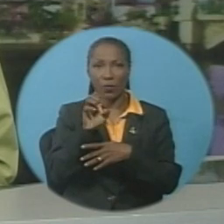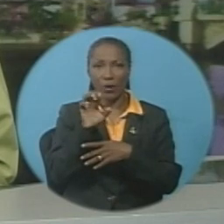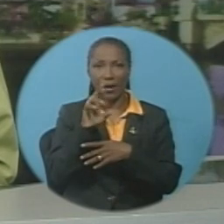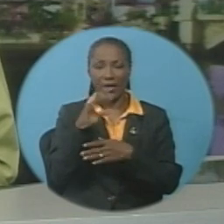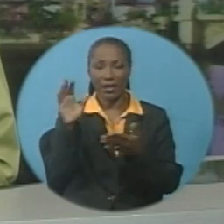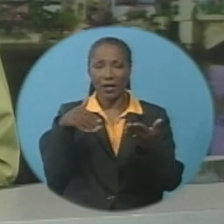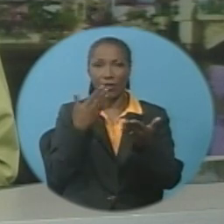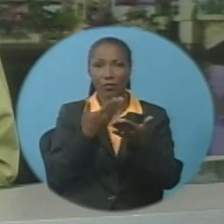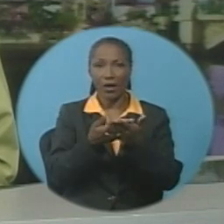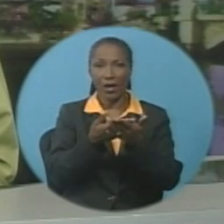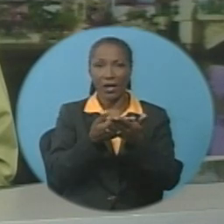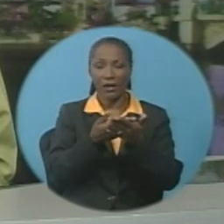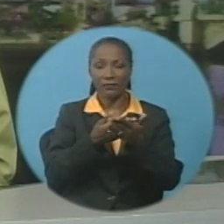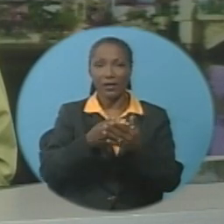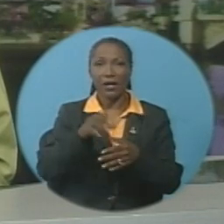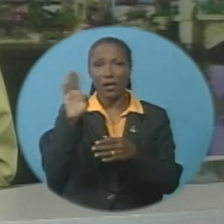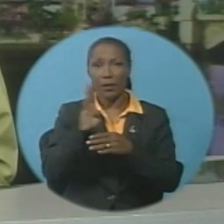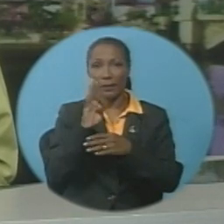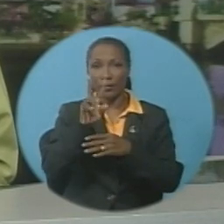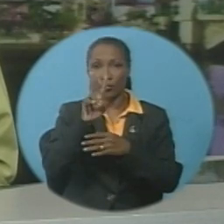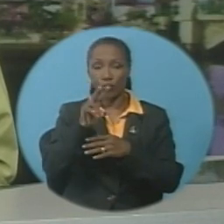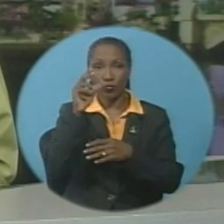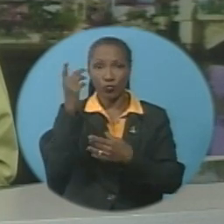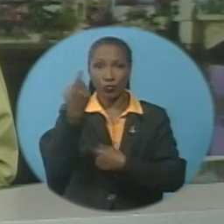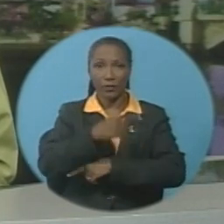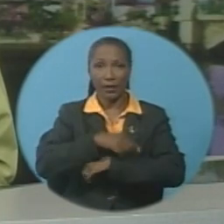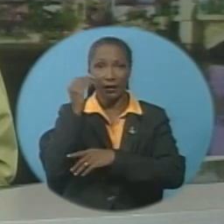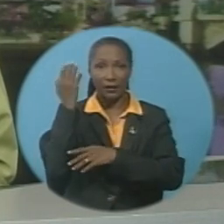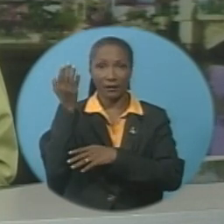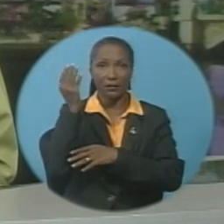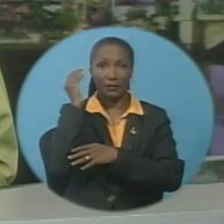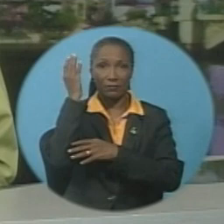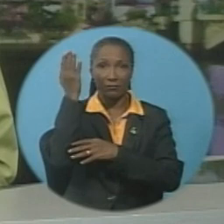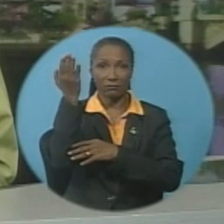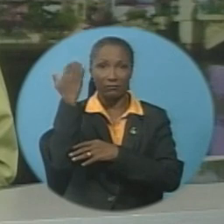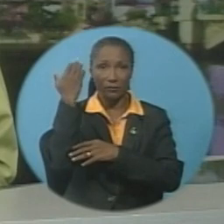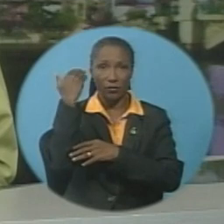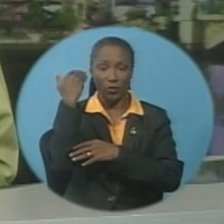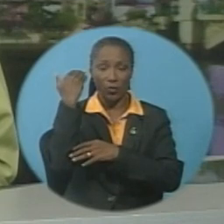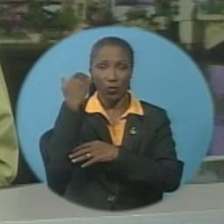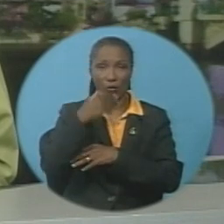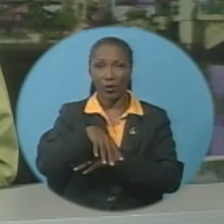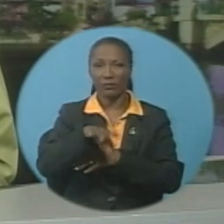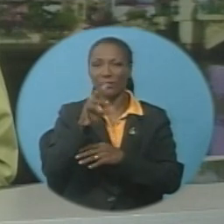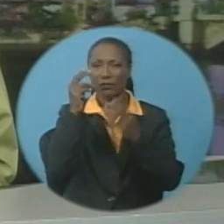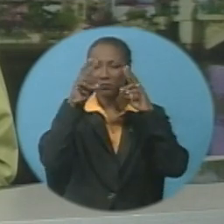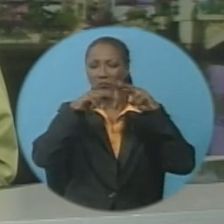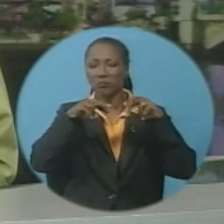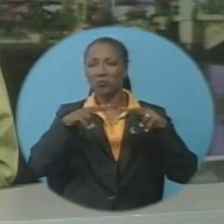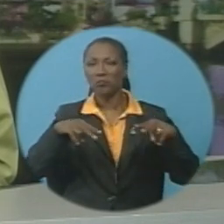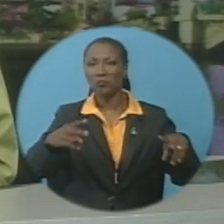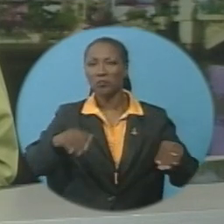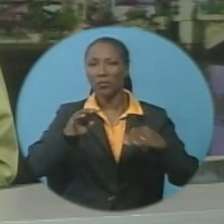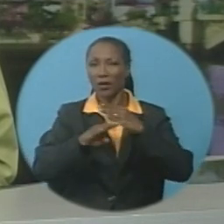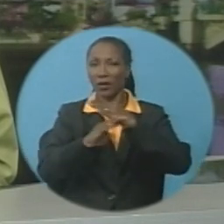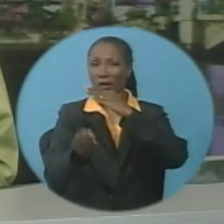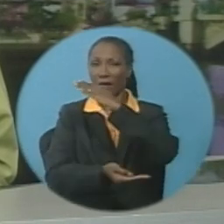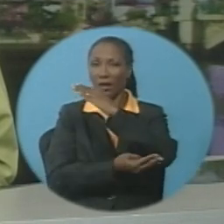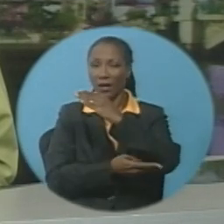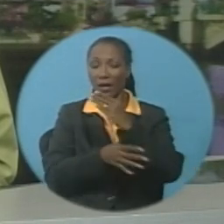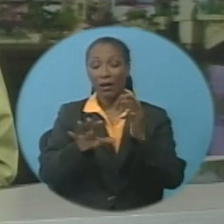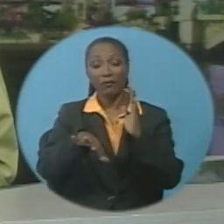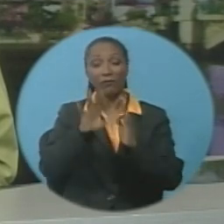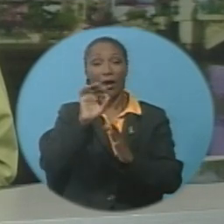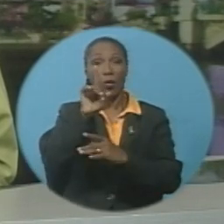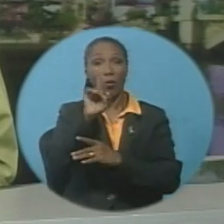days ago. On her entry, she was referred to customs. A search of her luggage was conducted and 1 pound of cannabis discovered in